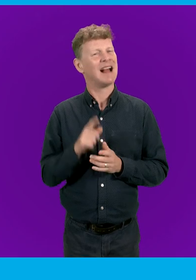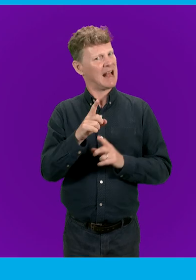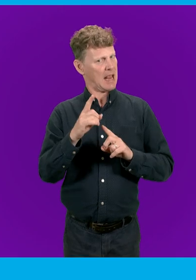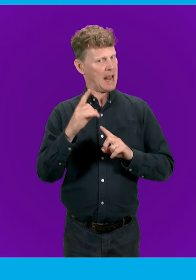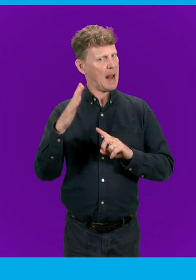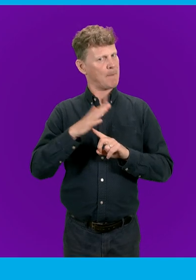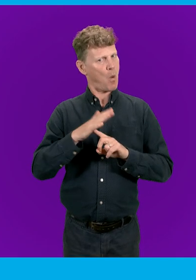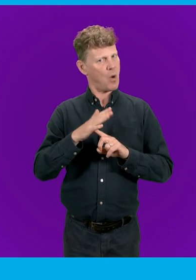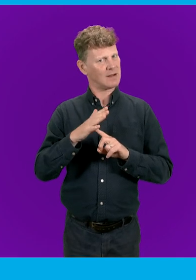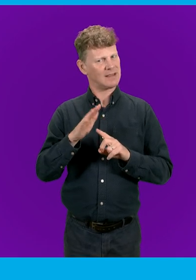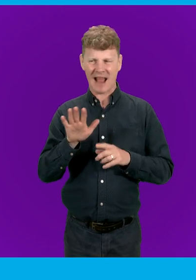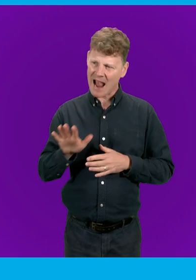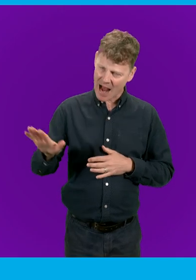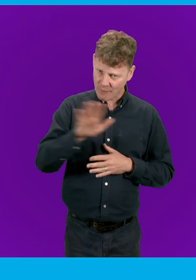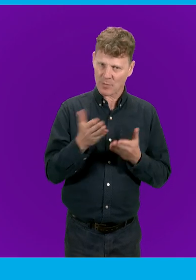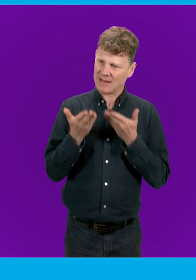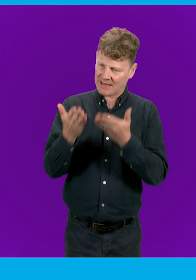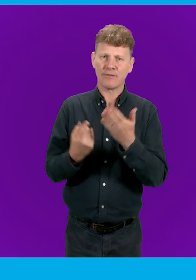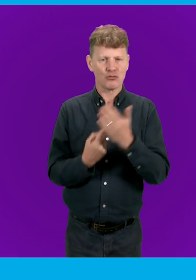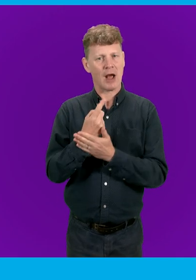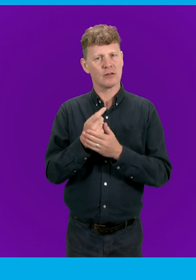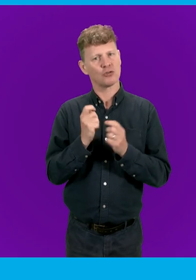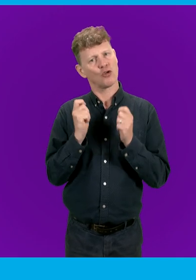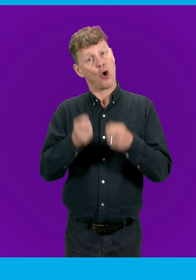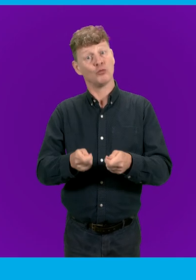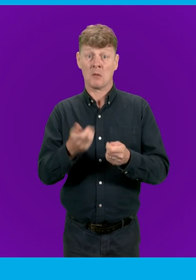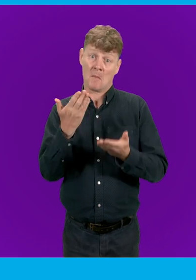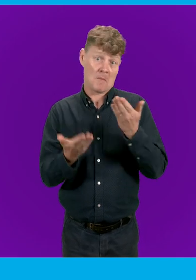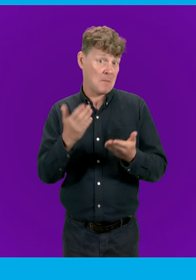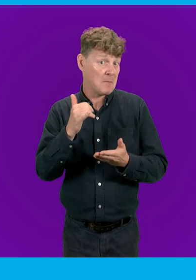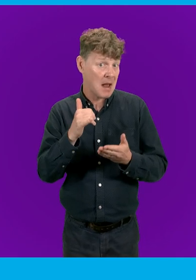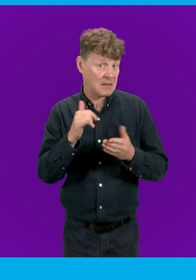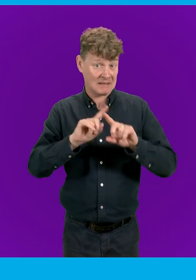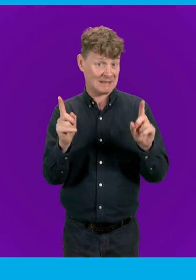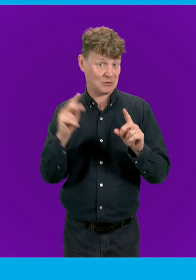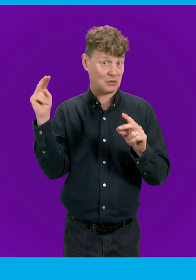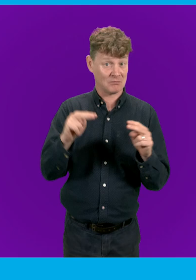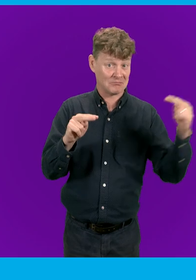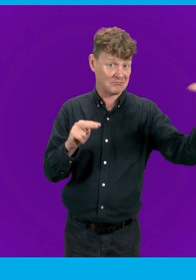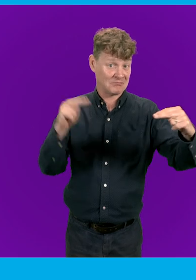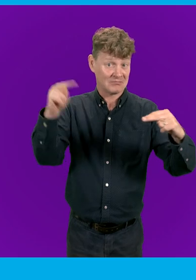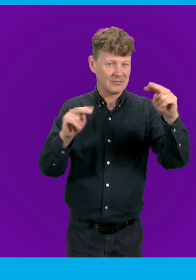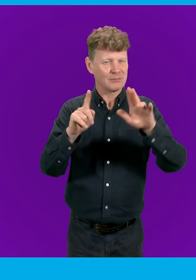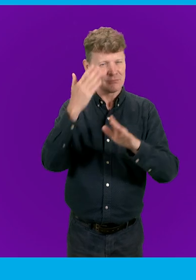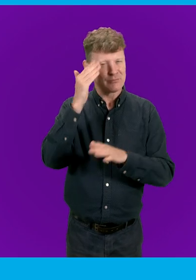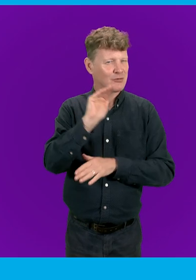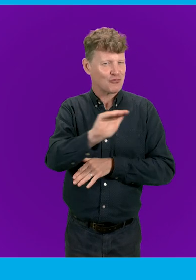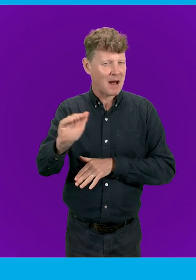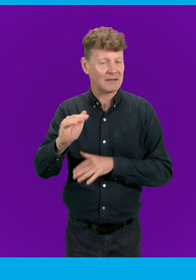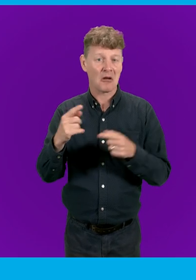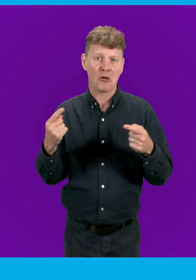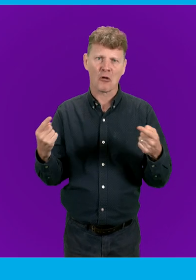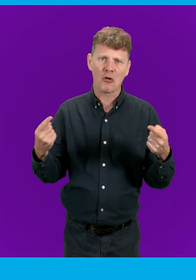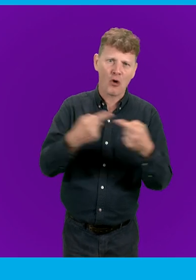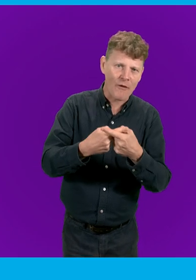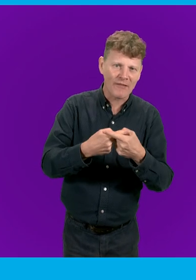the opportunity to contribute, even where there may be differences of opinion. So just as a reminder that where there are conflicts or